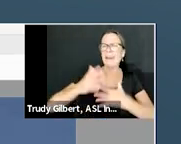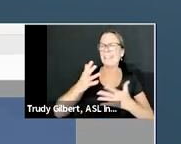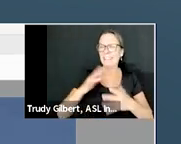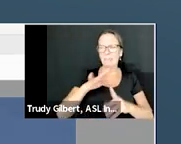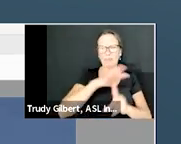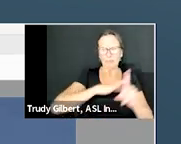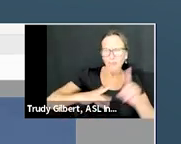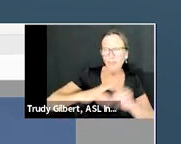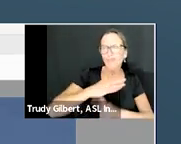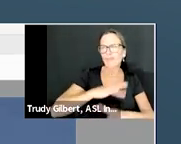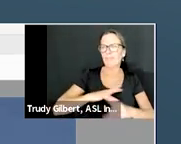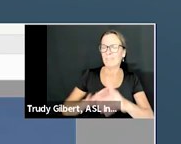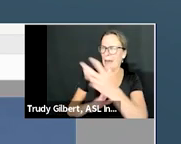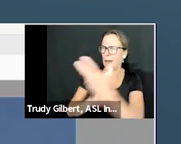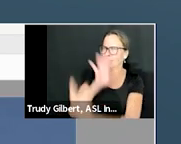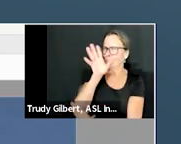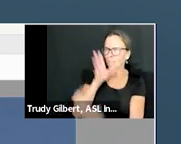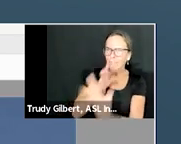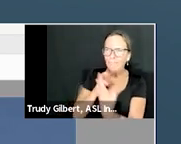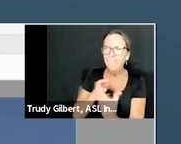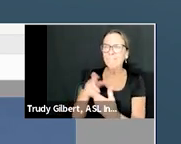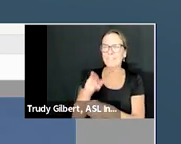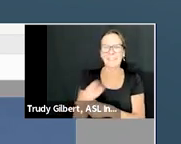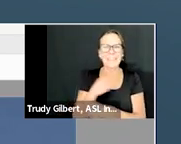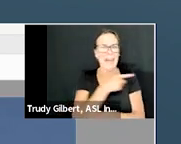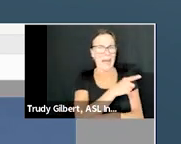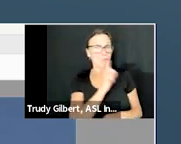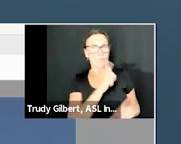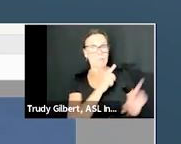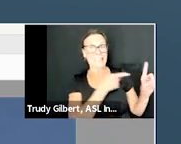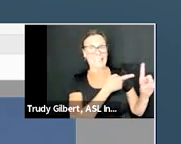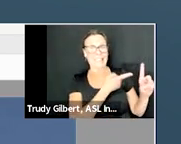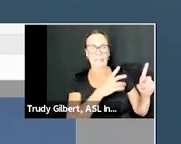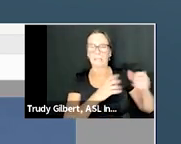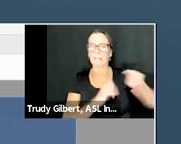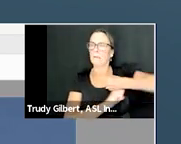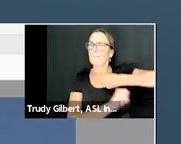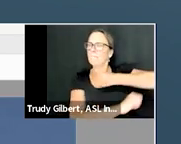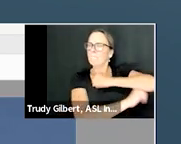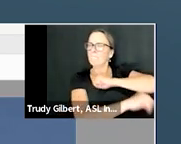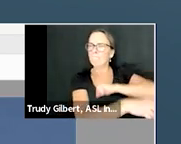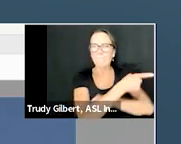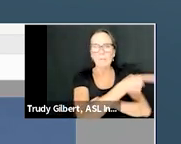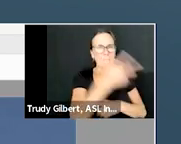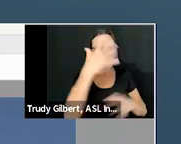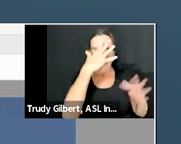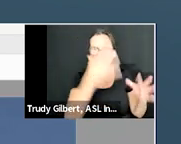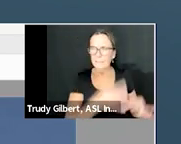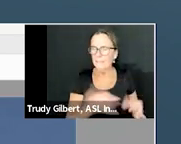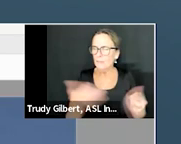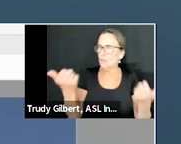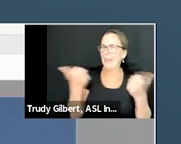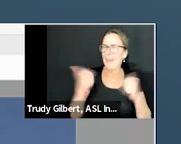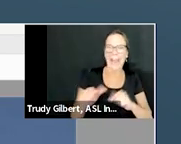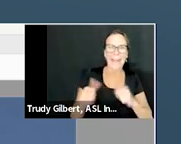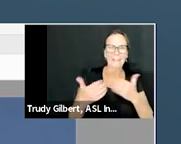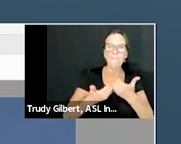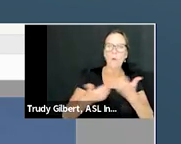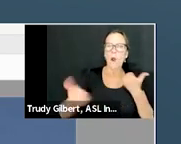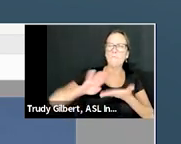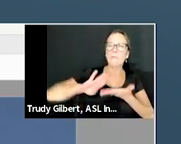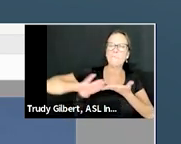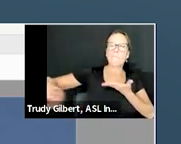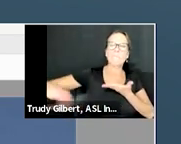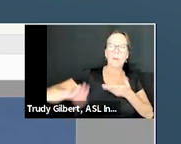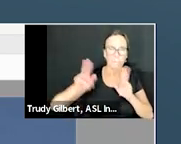and primarily held as the fundamental basis of the decision that any form of segregation of people with